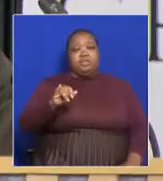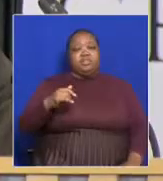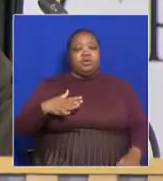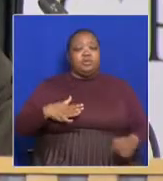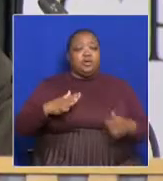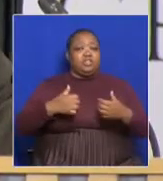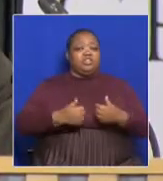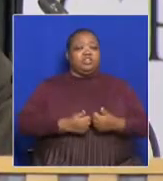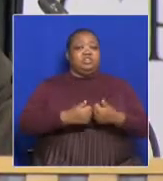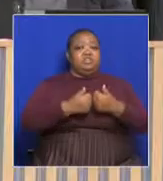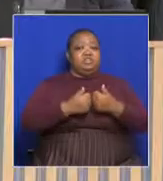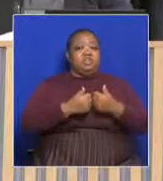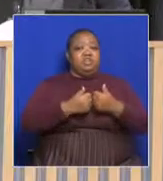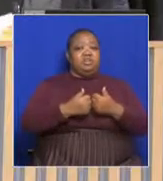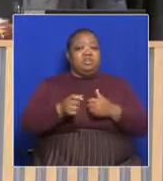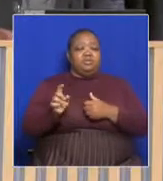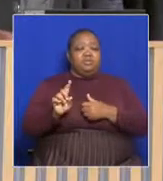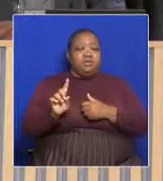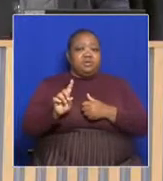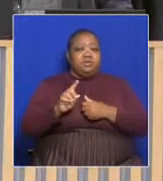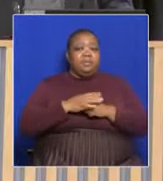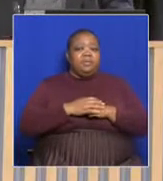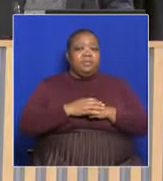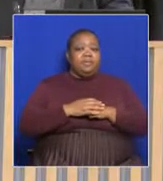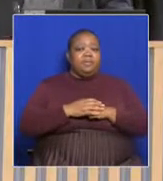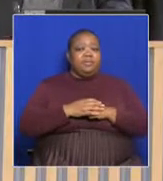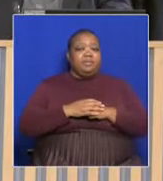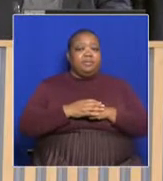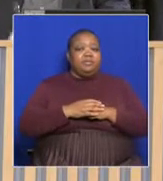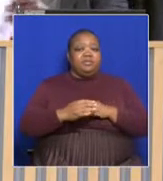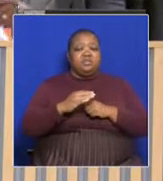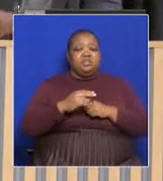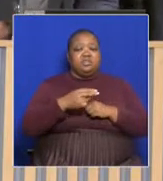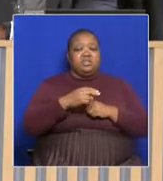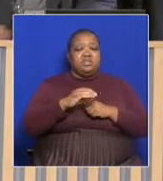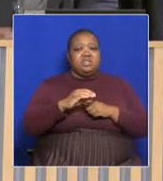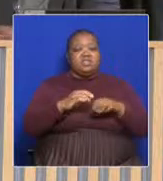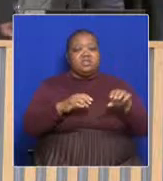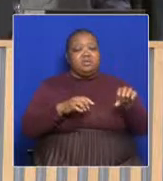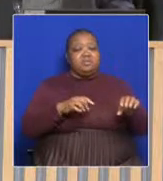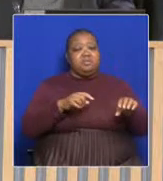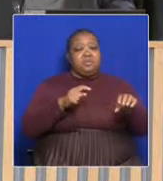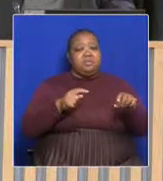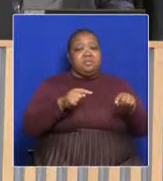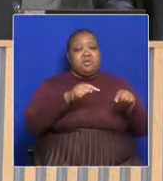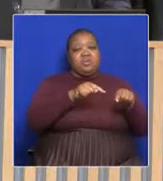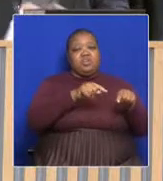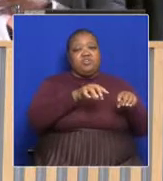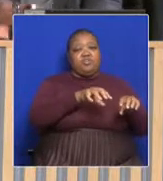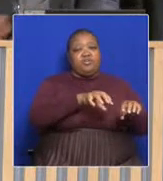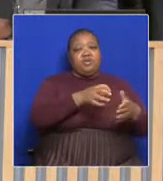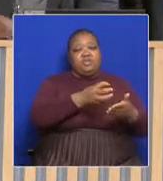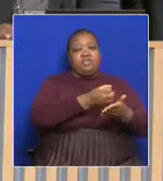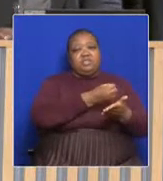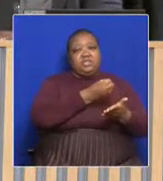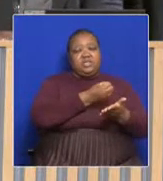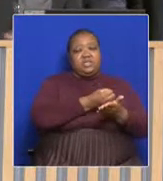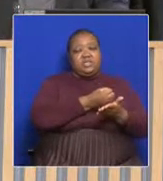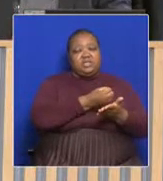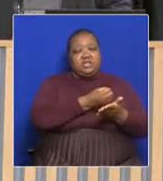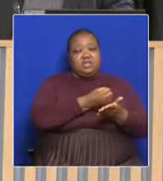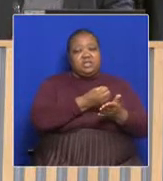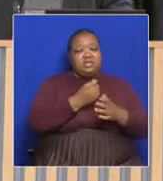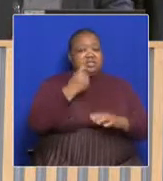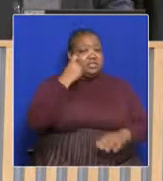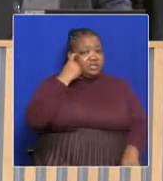they might descend on CHC depot to forcibly take the suspected cocaine.